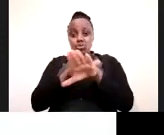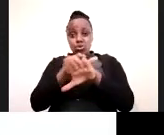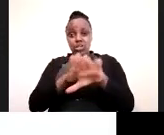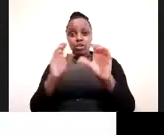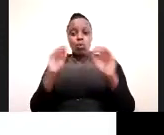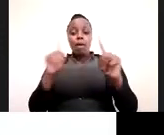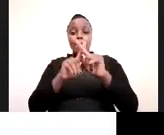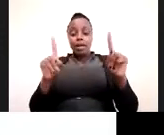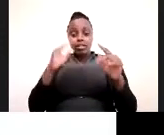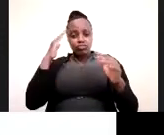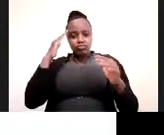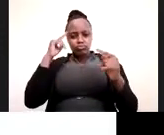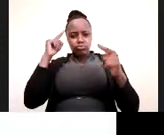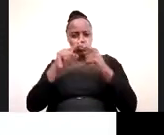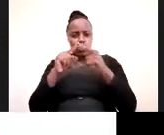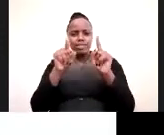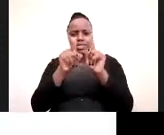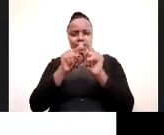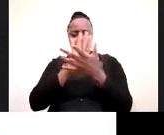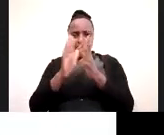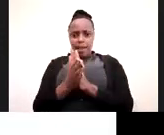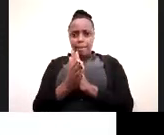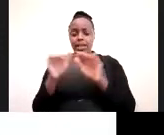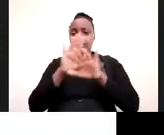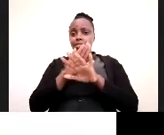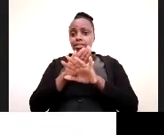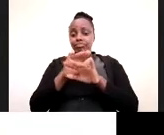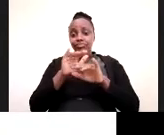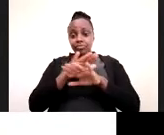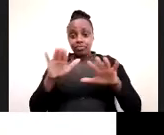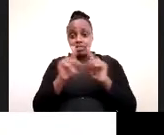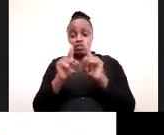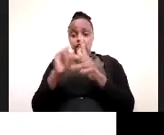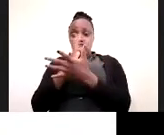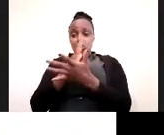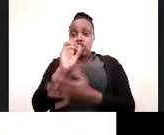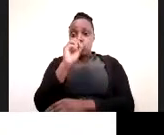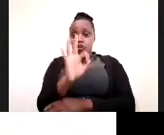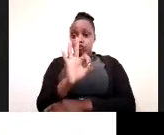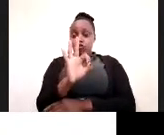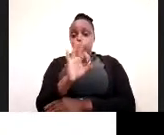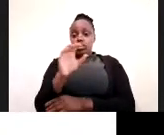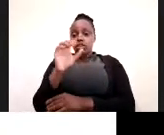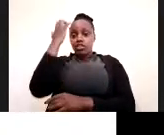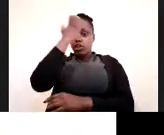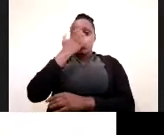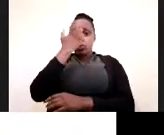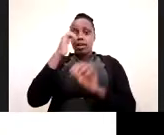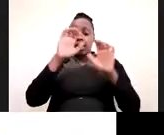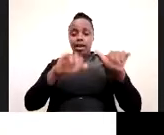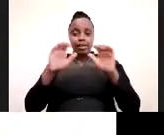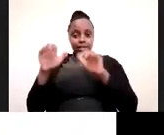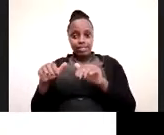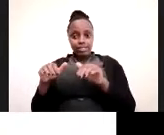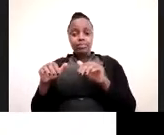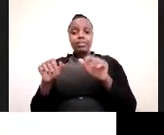steadily towards really being a solid share of the European agriculture. As